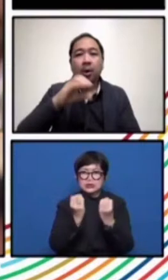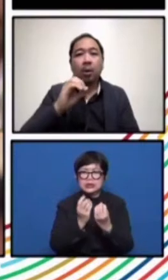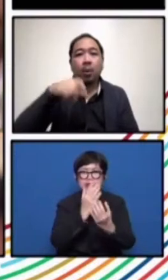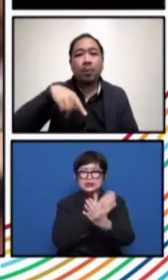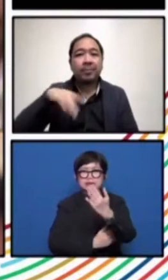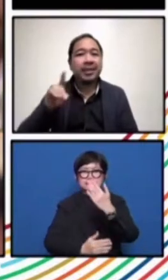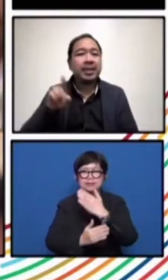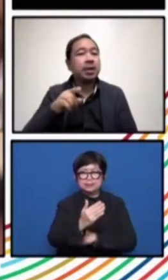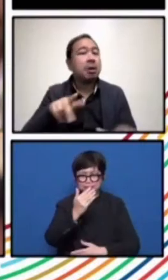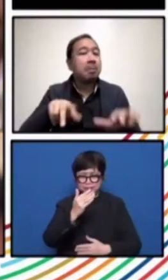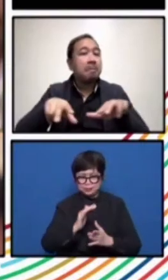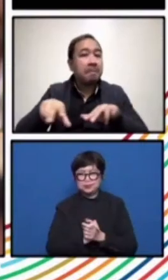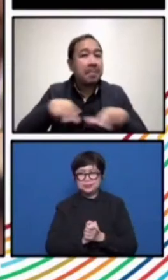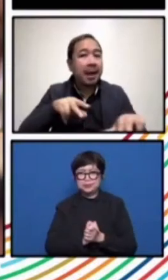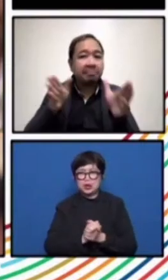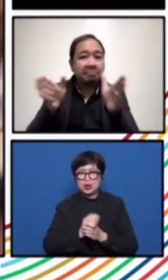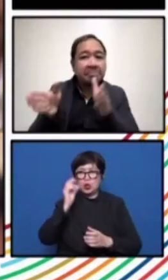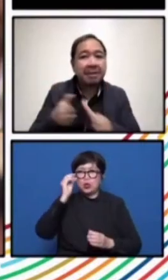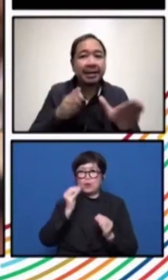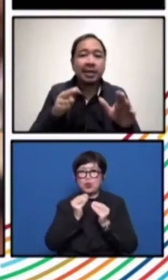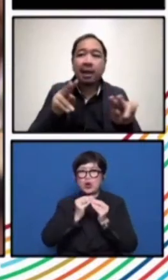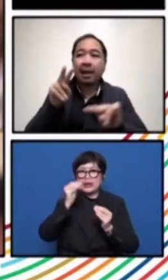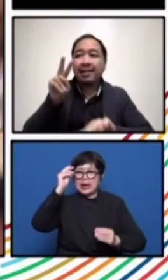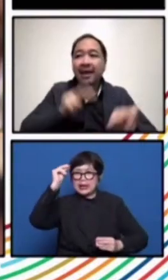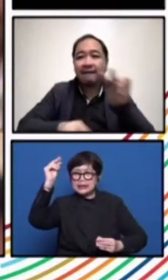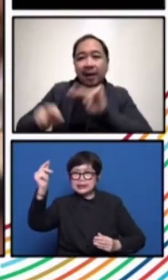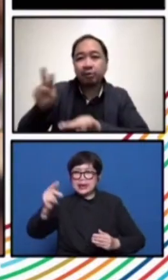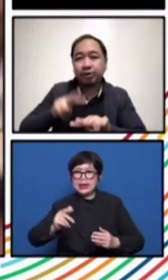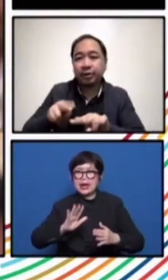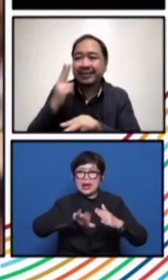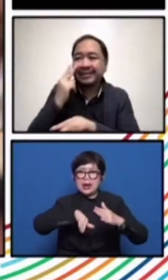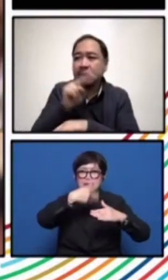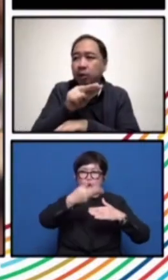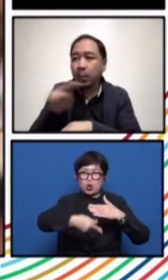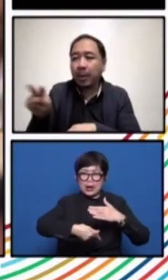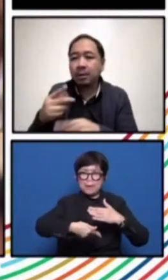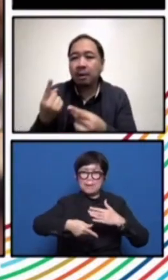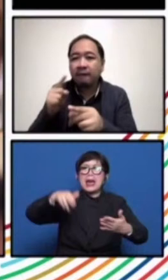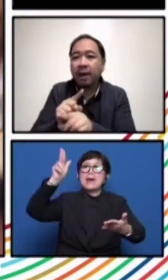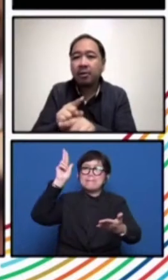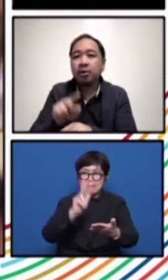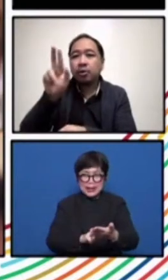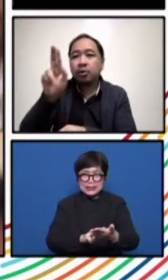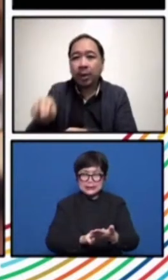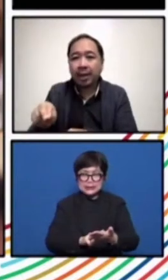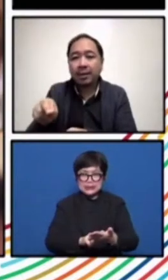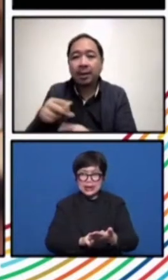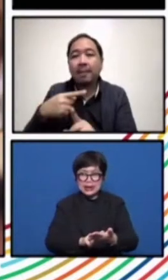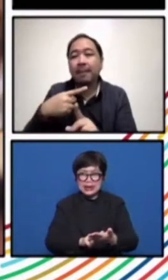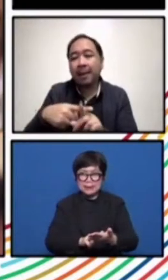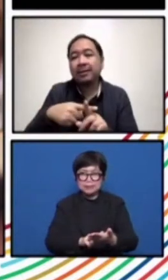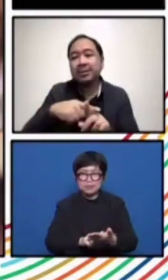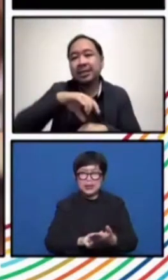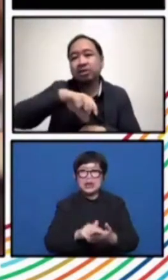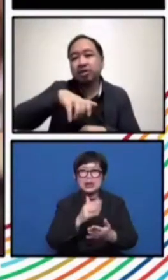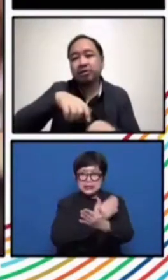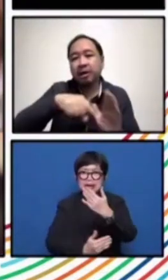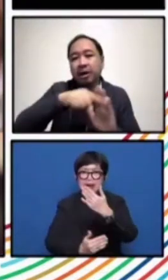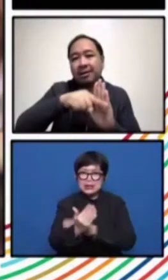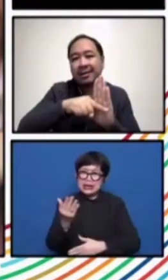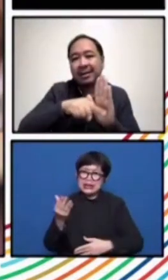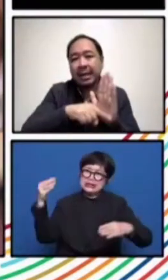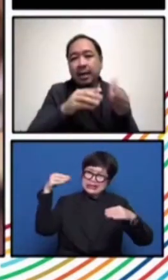projects in the developmental sectors to monitor compliance of un and National guideline to promote